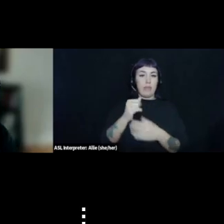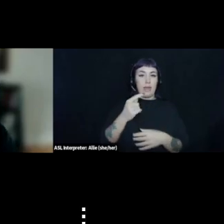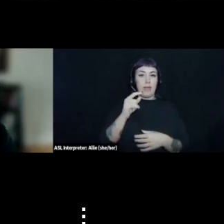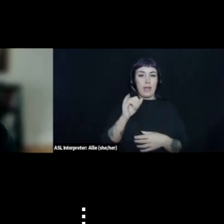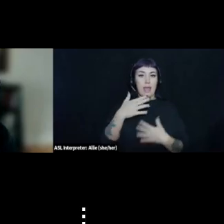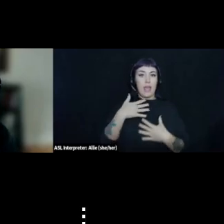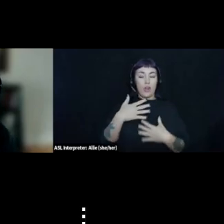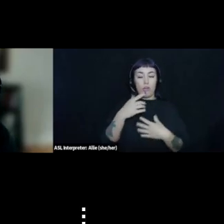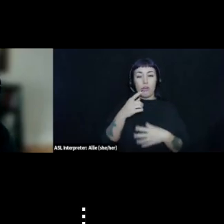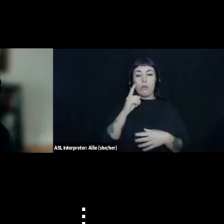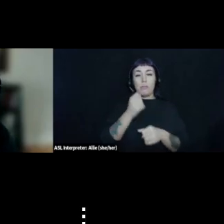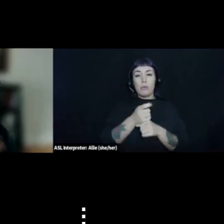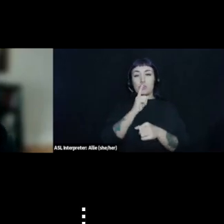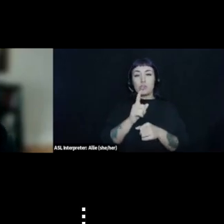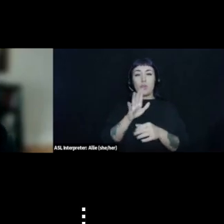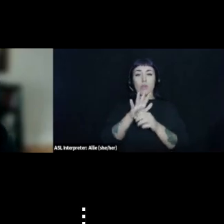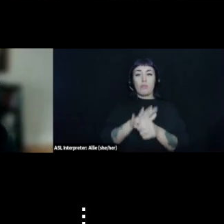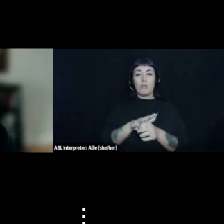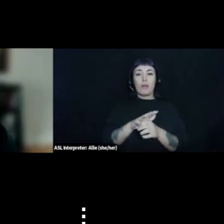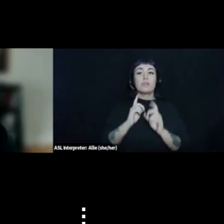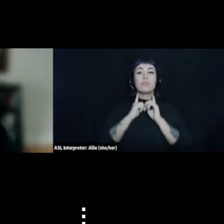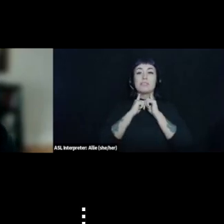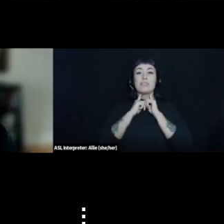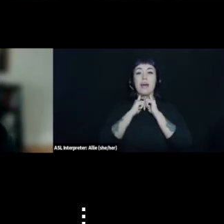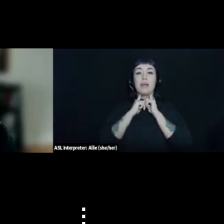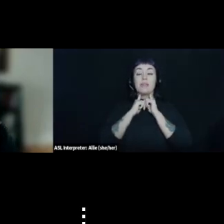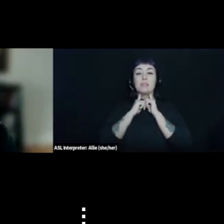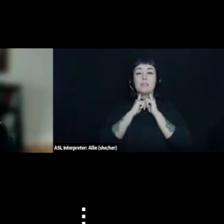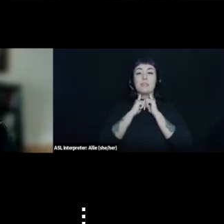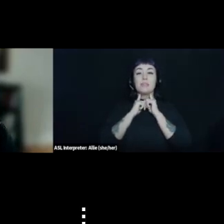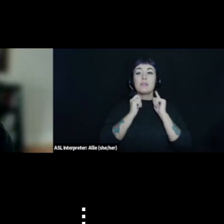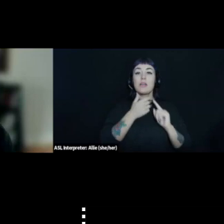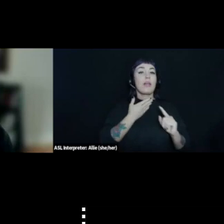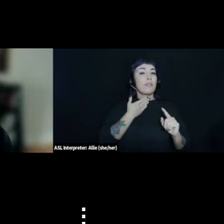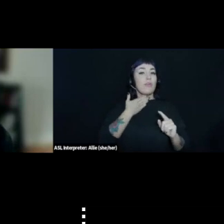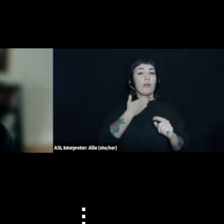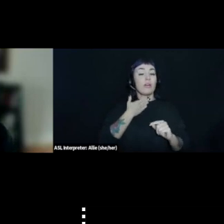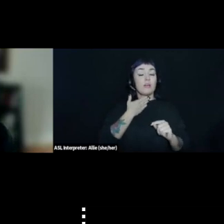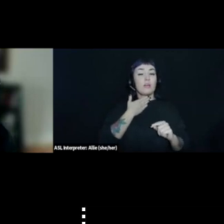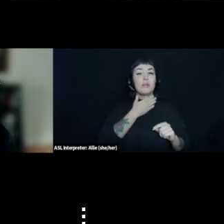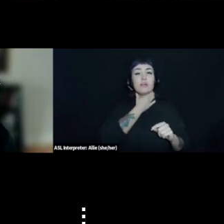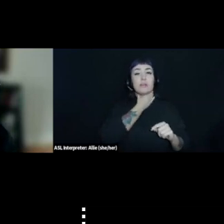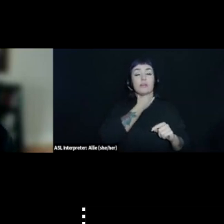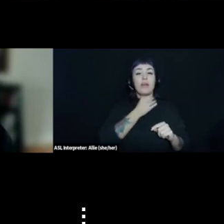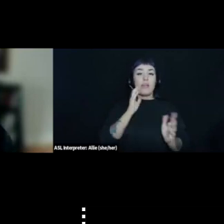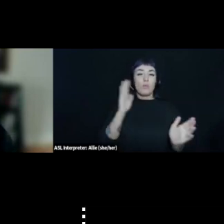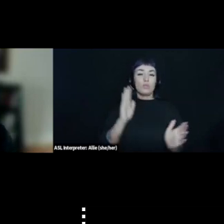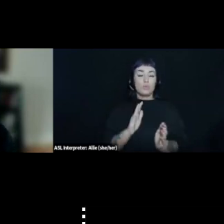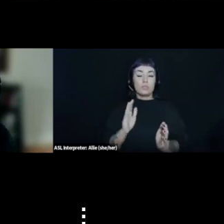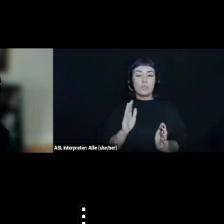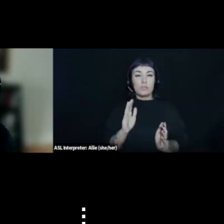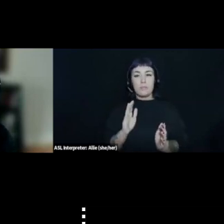sure that you are applying the pressure to the sides of the throat, not the front of the throat, because that reduces